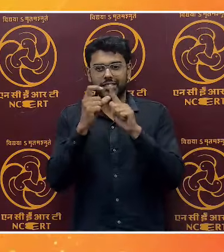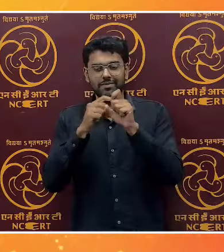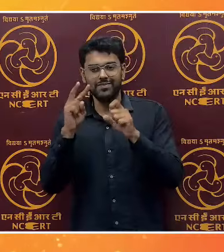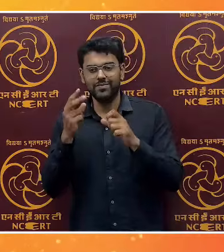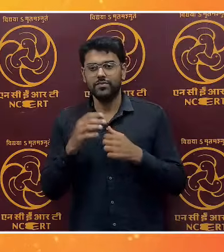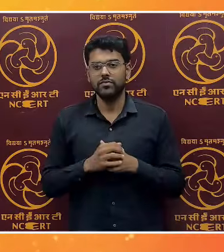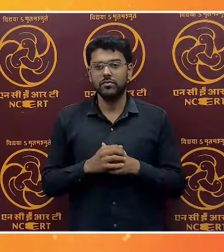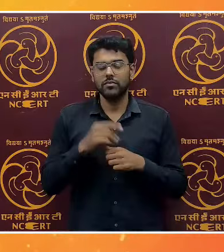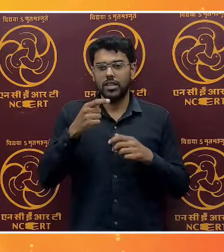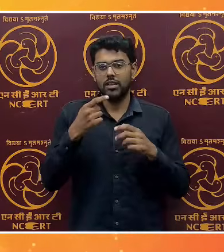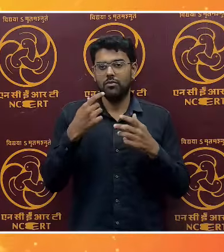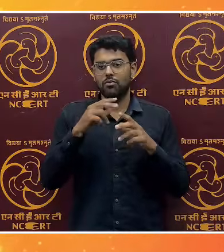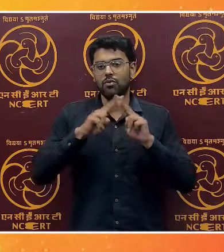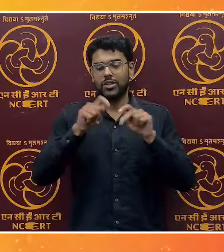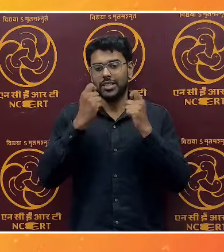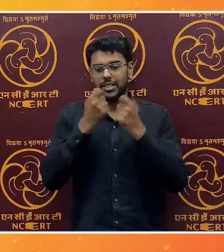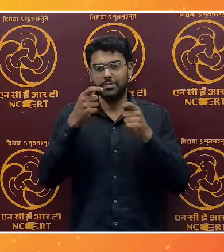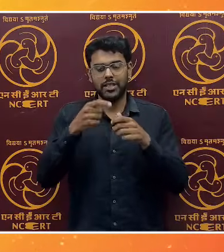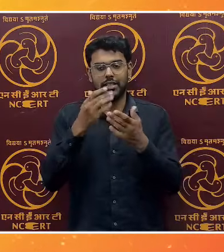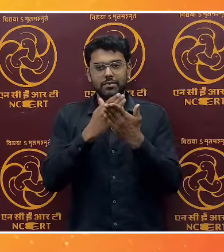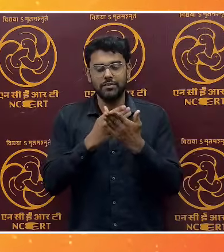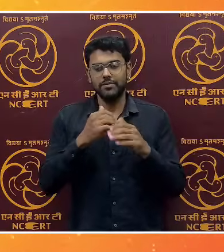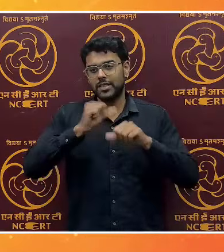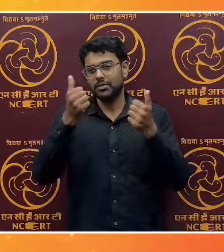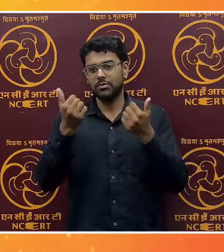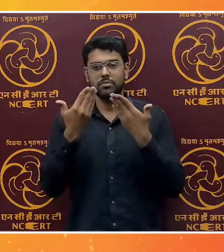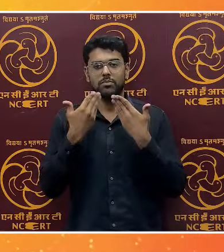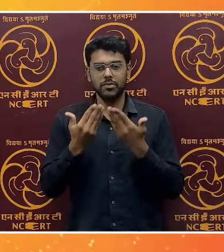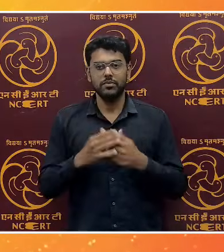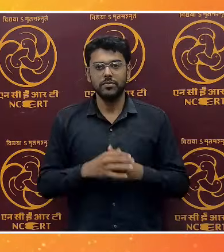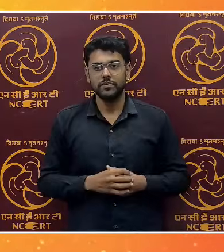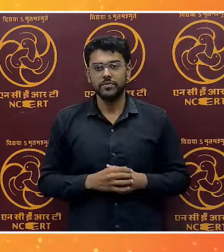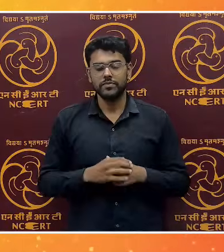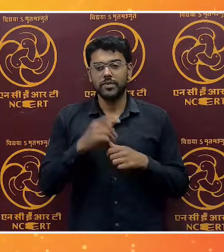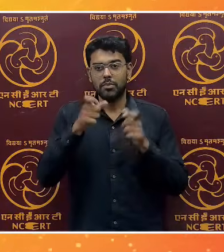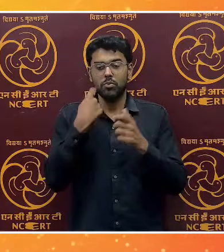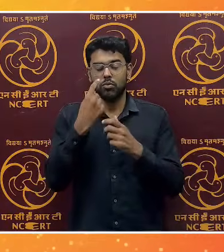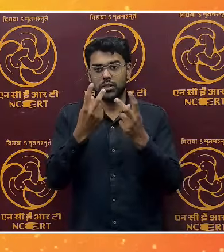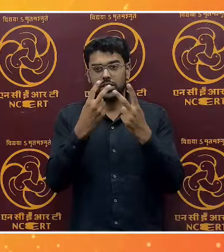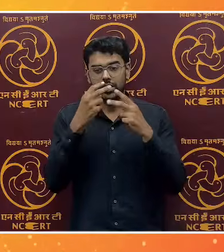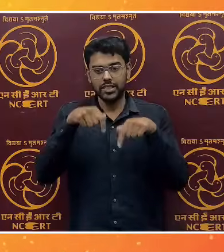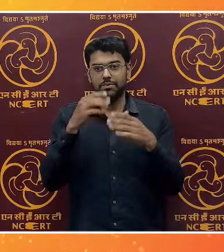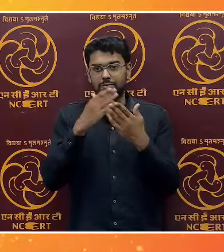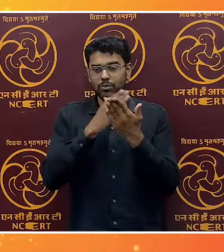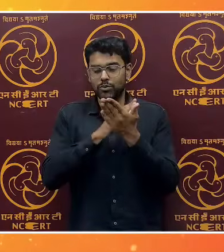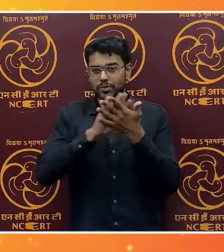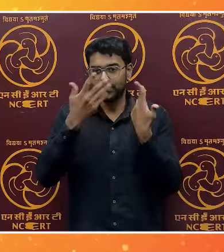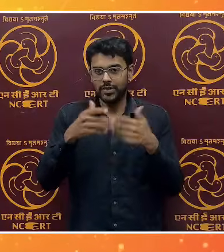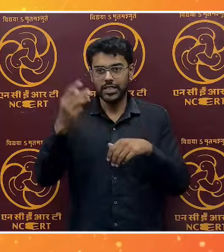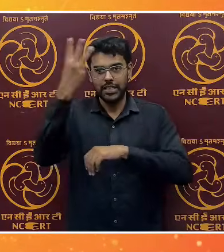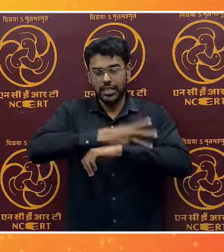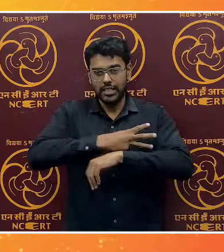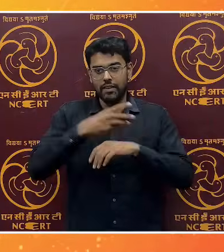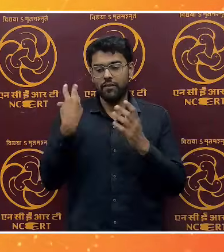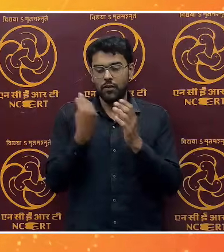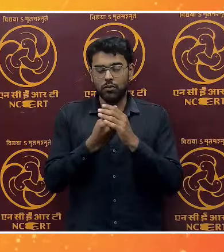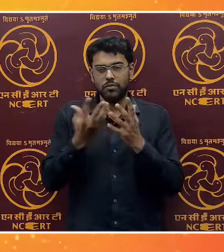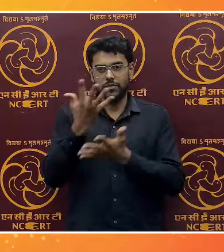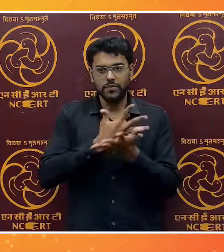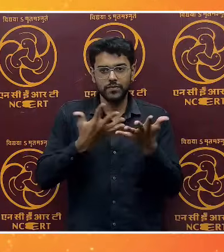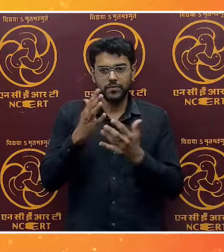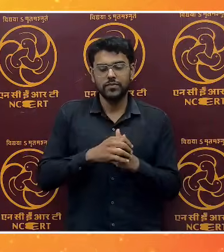team for supporting us and for making this session a success. So, my dear viewers, that was our session for day 3, where today we talked